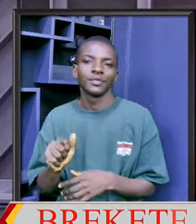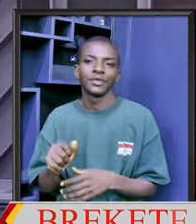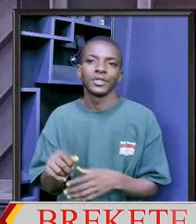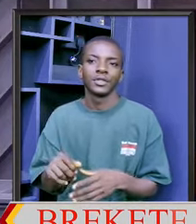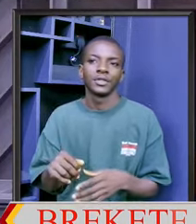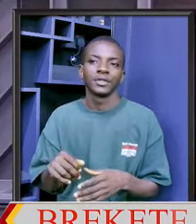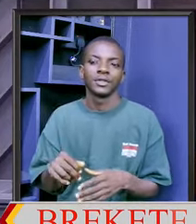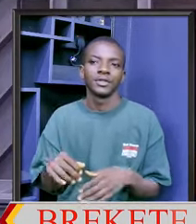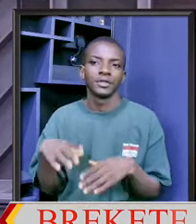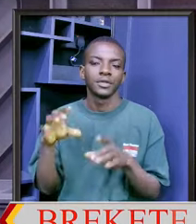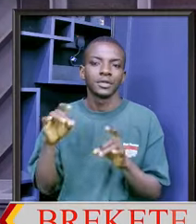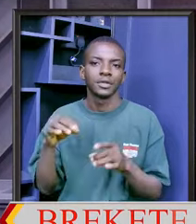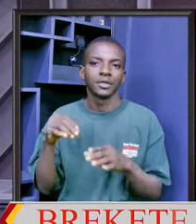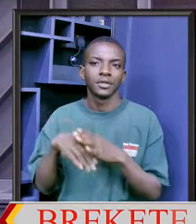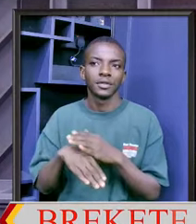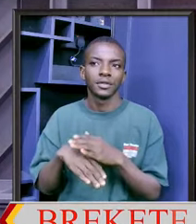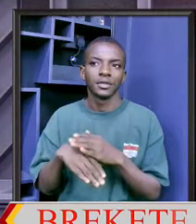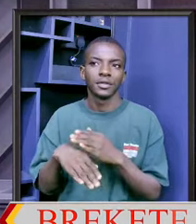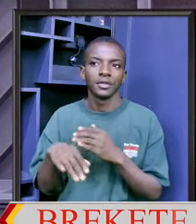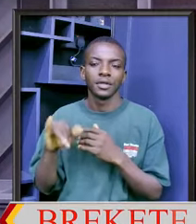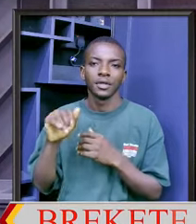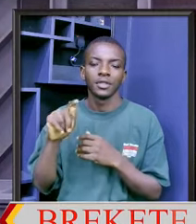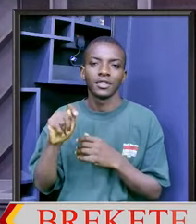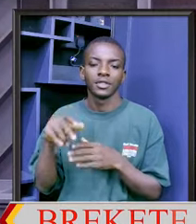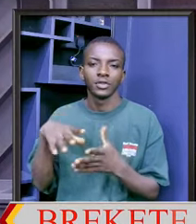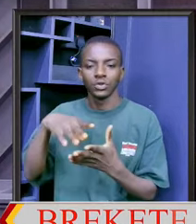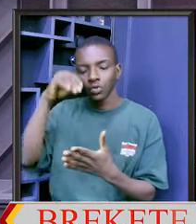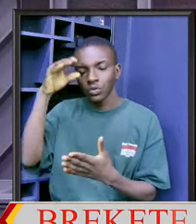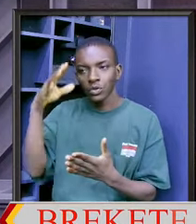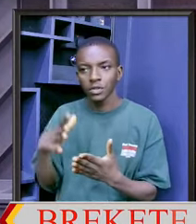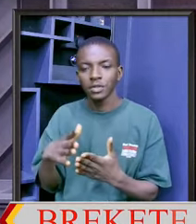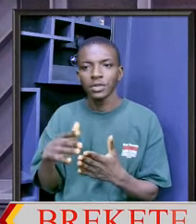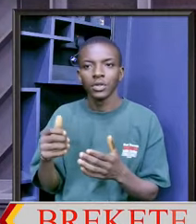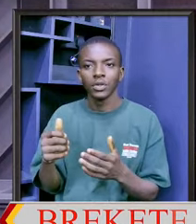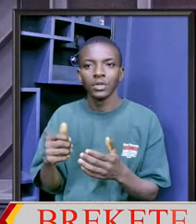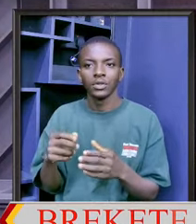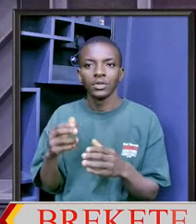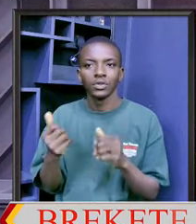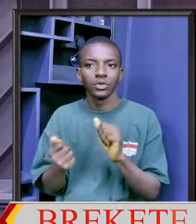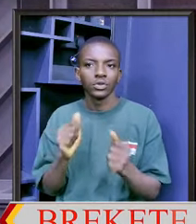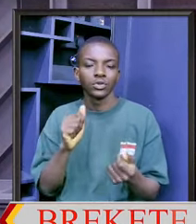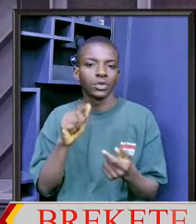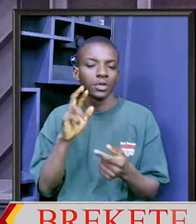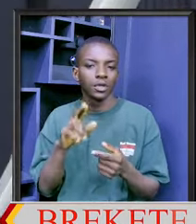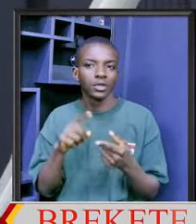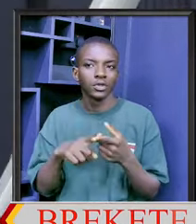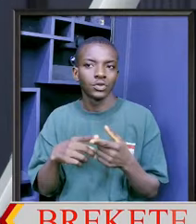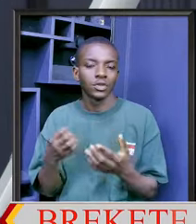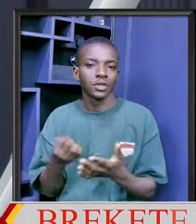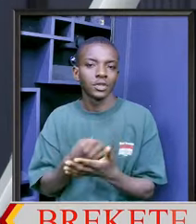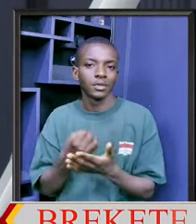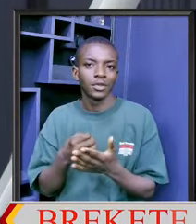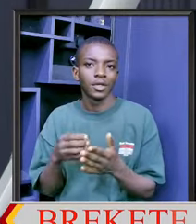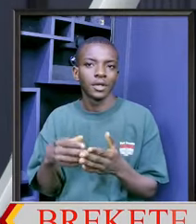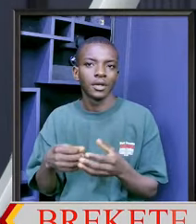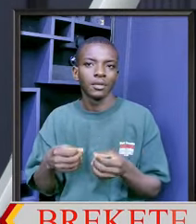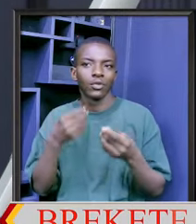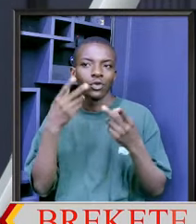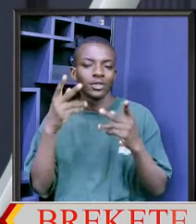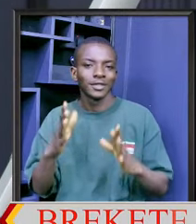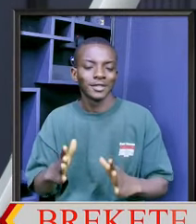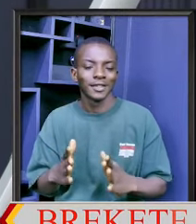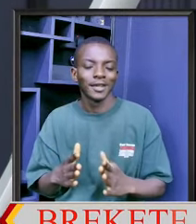She came in here as an IT student. We don't turn them to entrepreneur and a